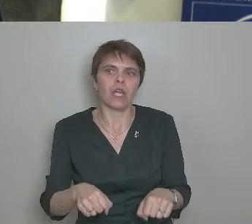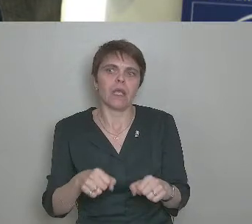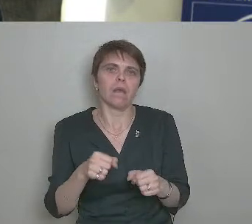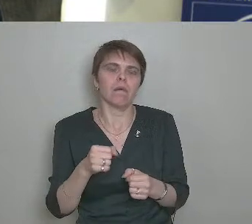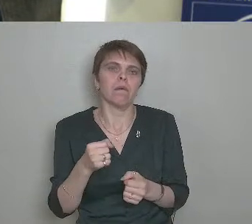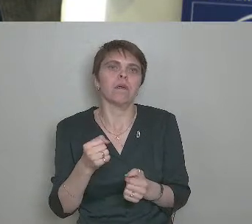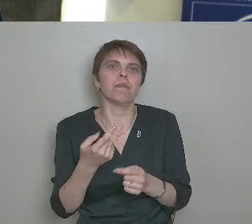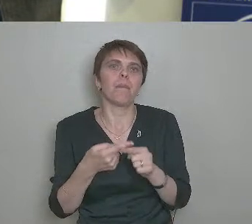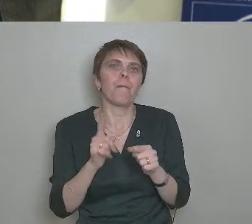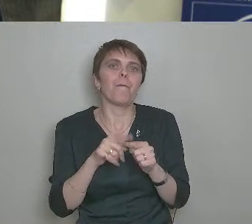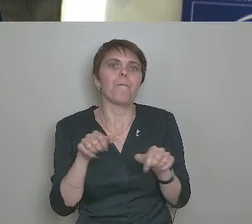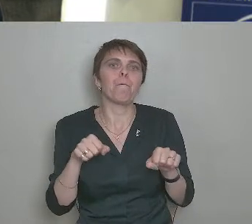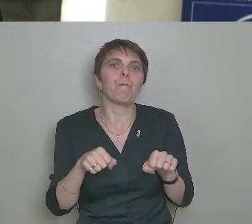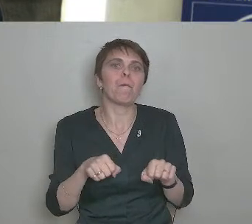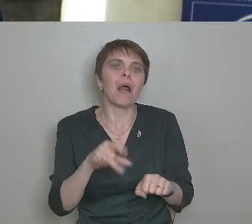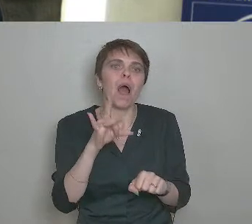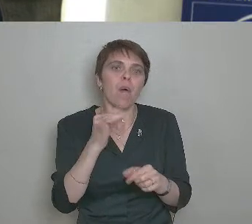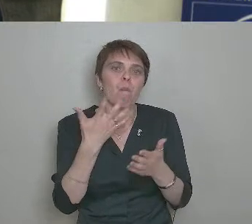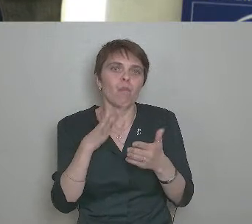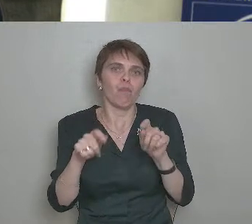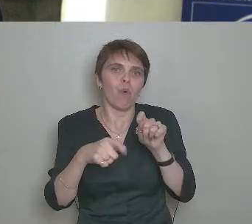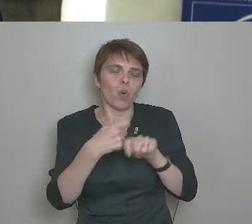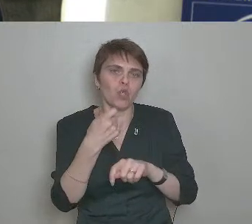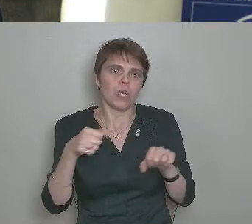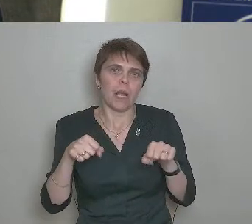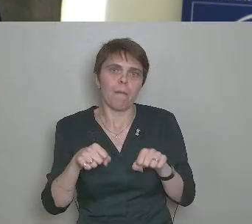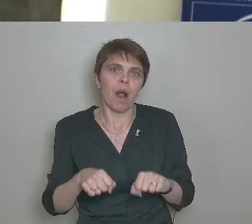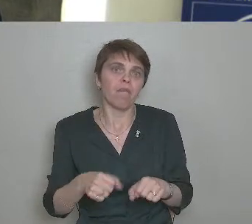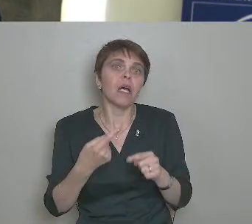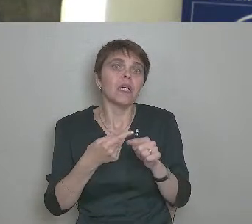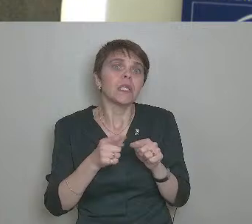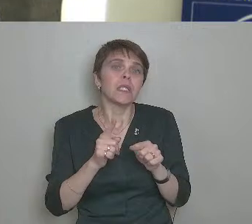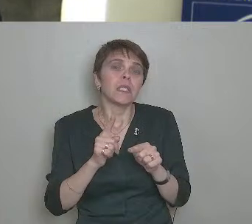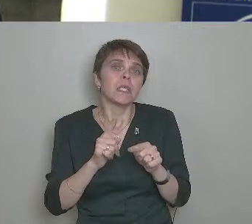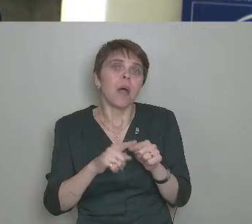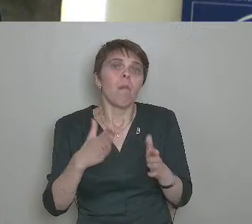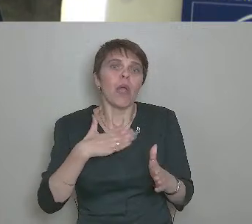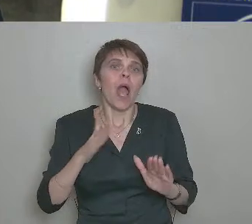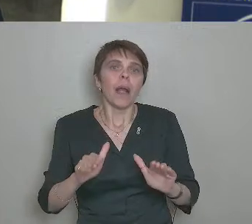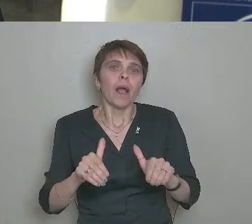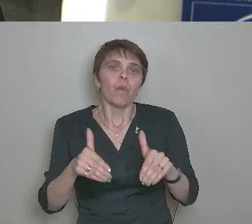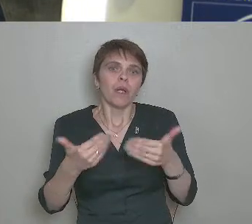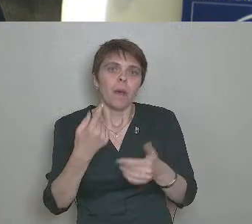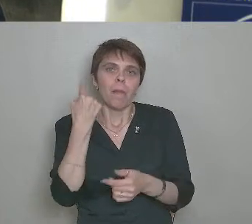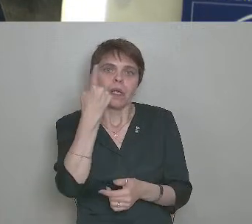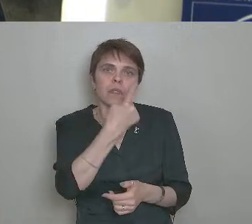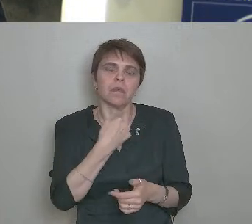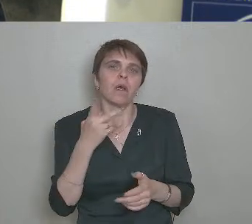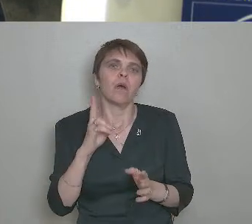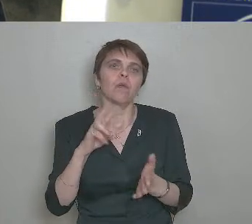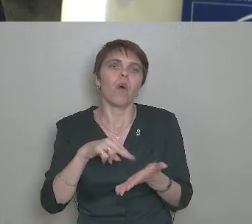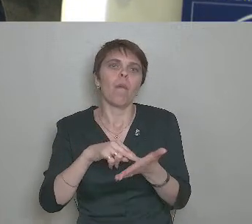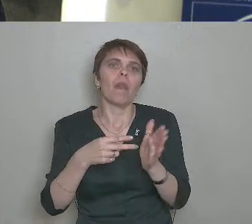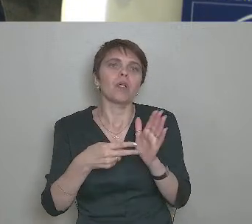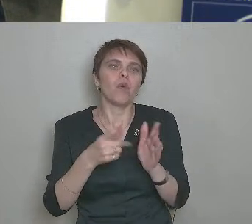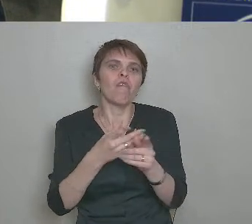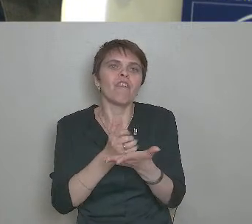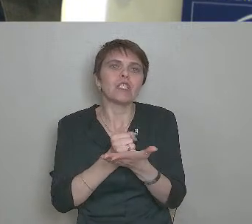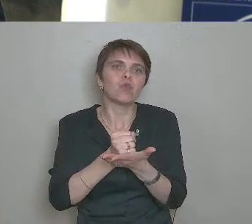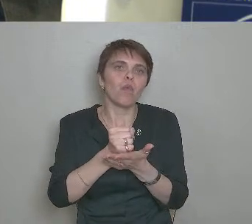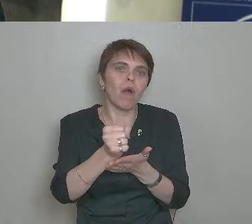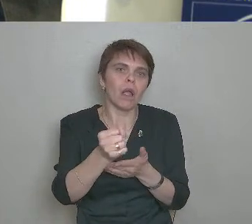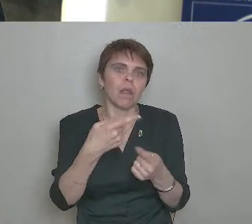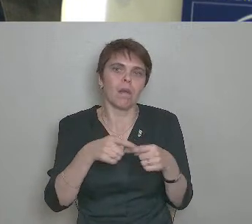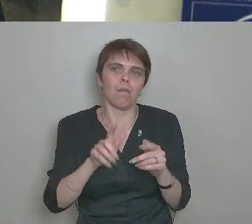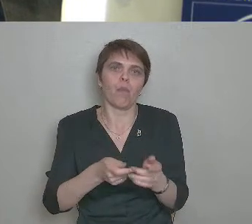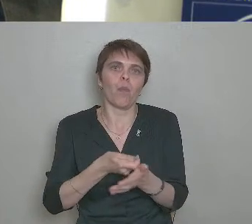legal remedy of the violated right is missing. So my personal recommendation,